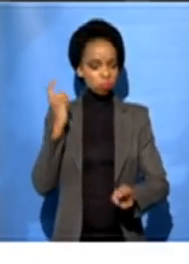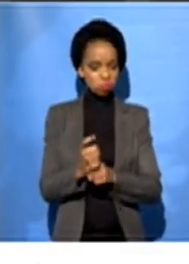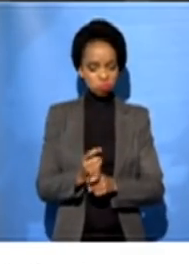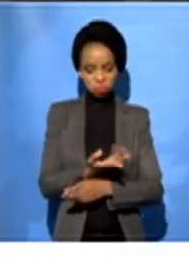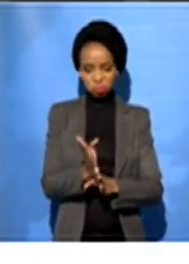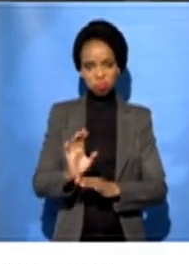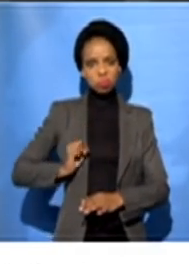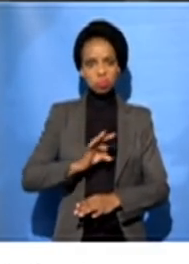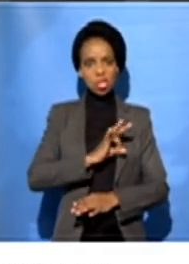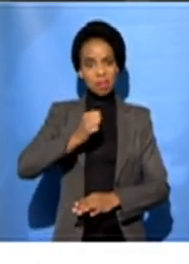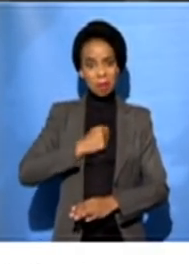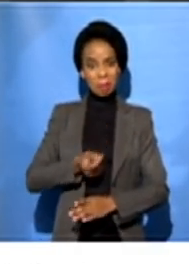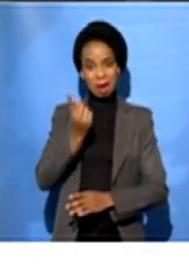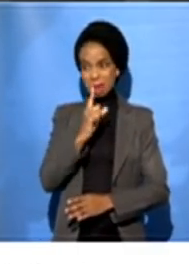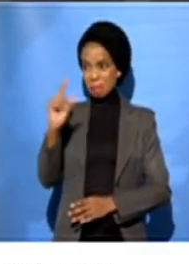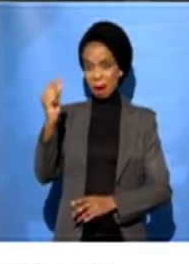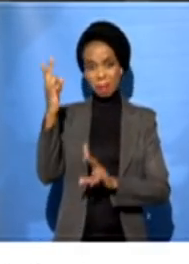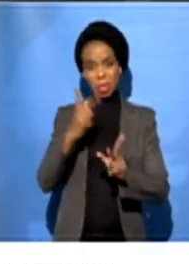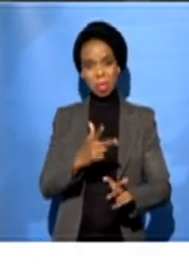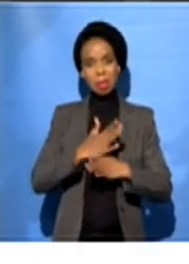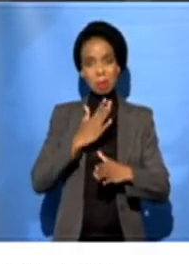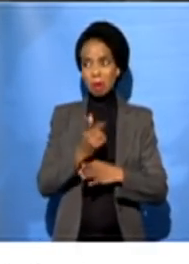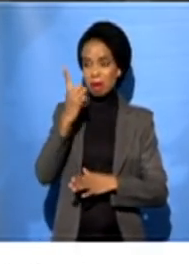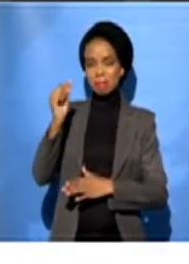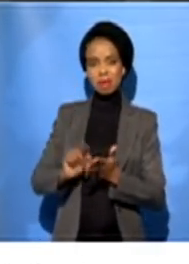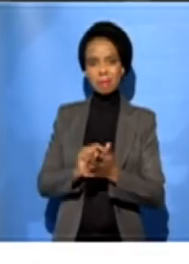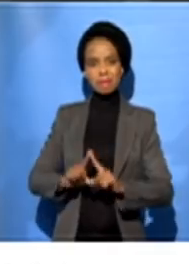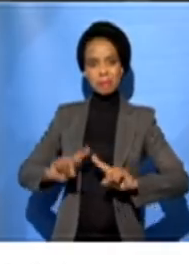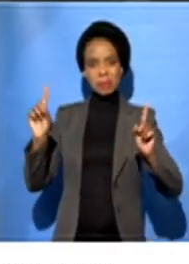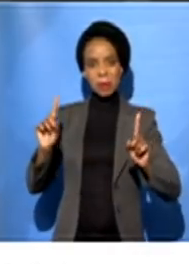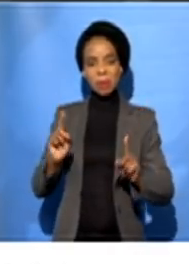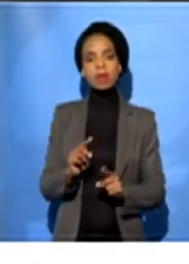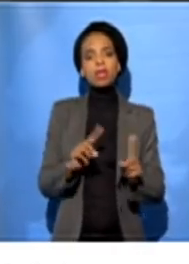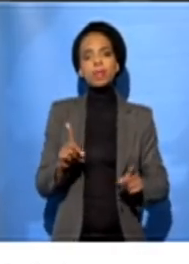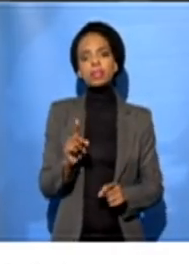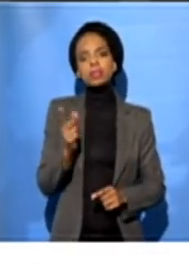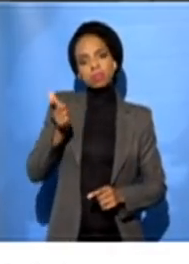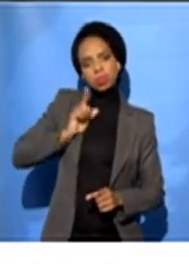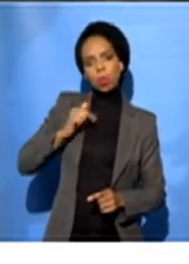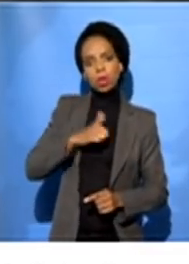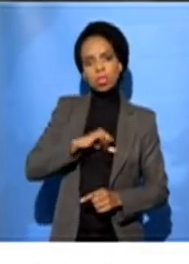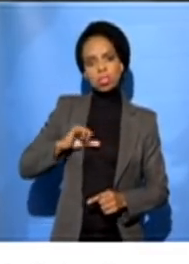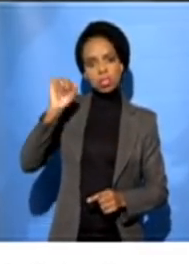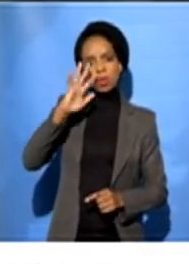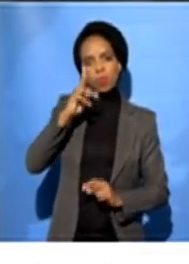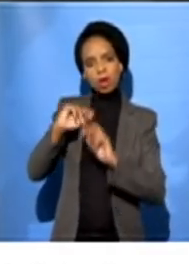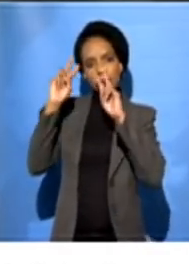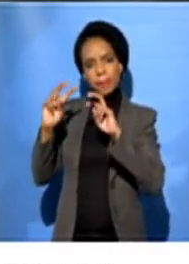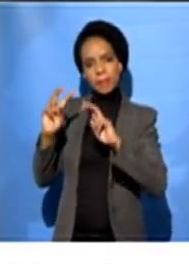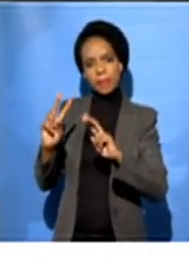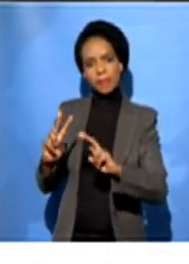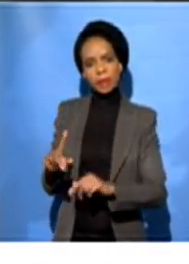to vote. And when I spoke to Mr. Solu Petwe this morning, he told me that they were going to investigate that, and it is